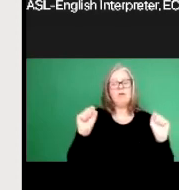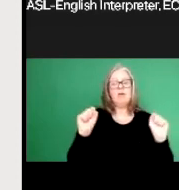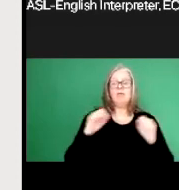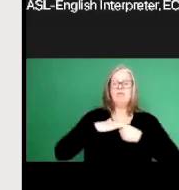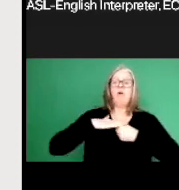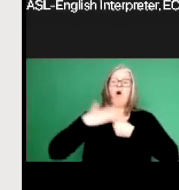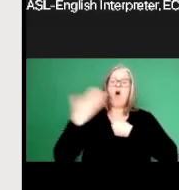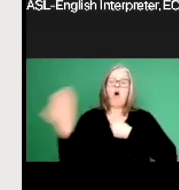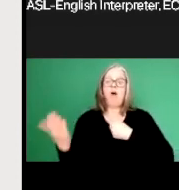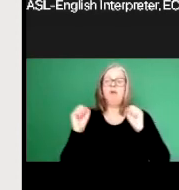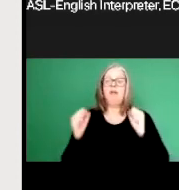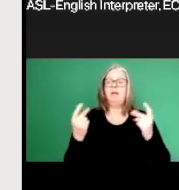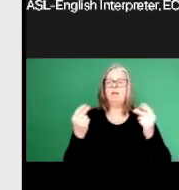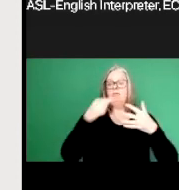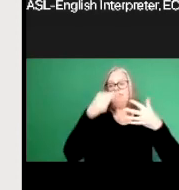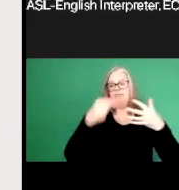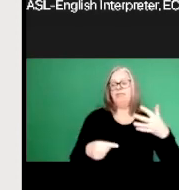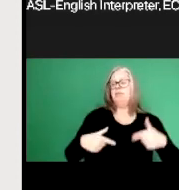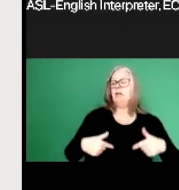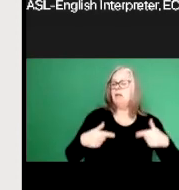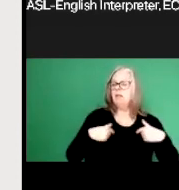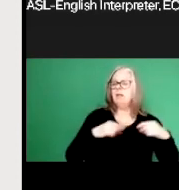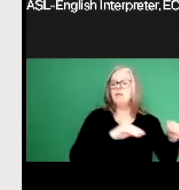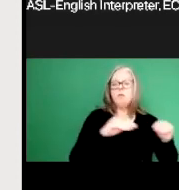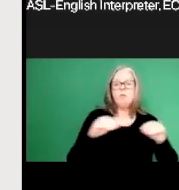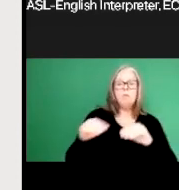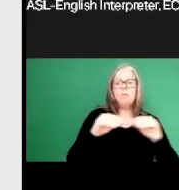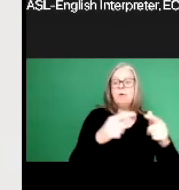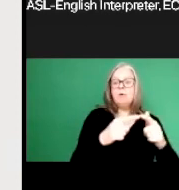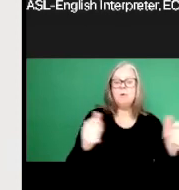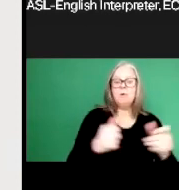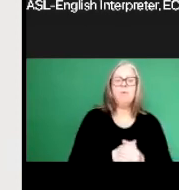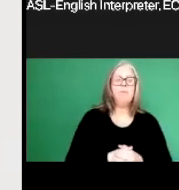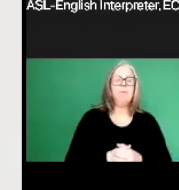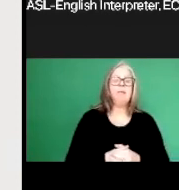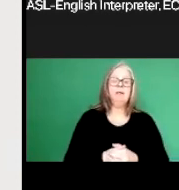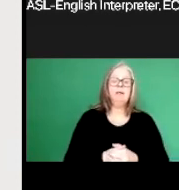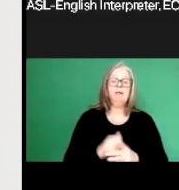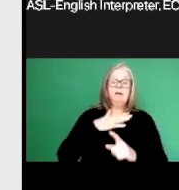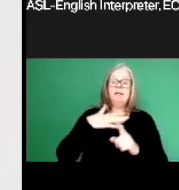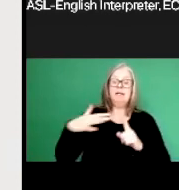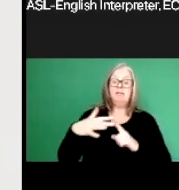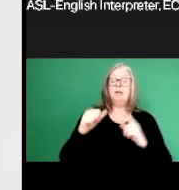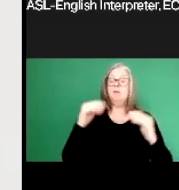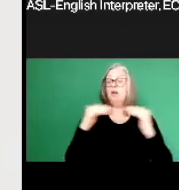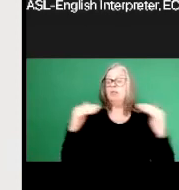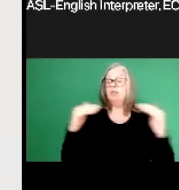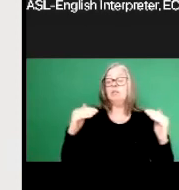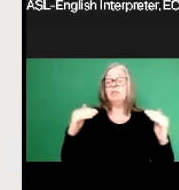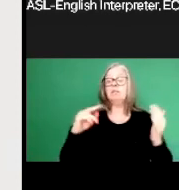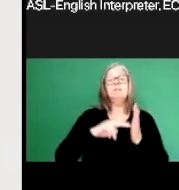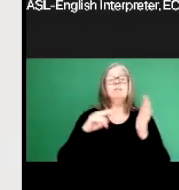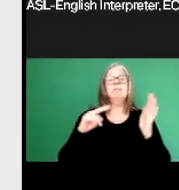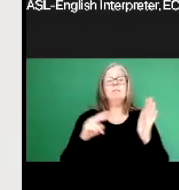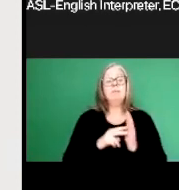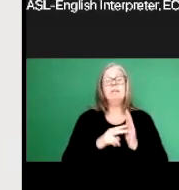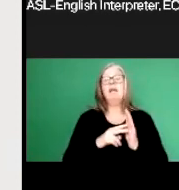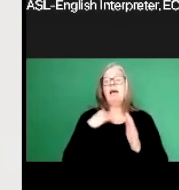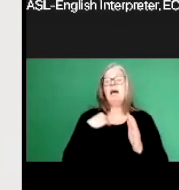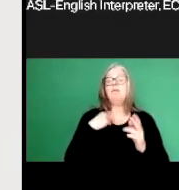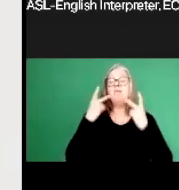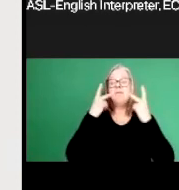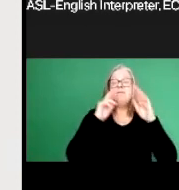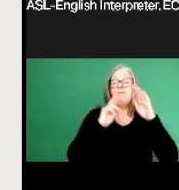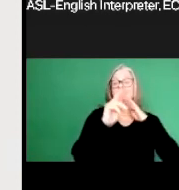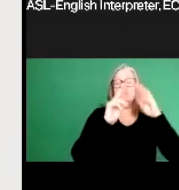So environmental justice as freedom, as a freedom struggle, means, um, engaging with history, violence, imaginary, and visionary perspectives.